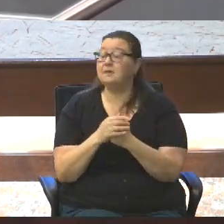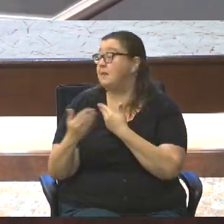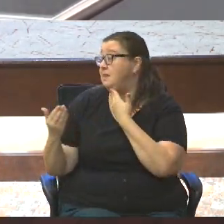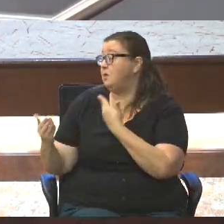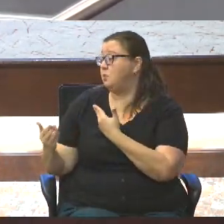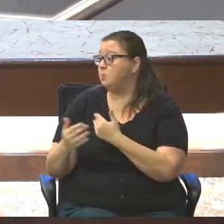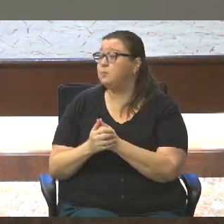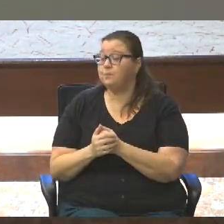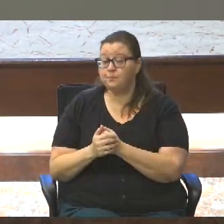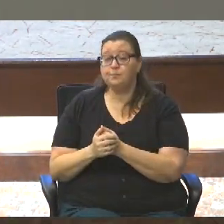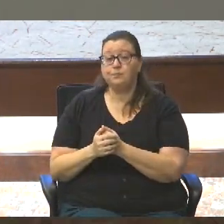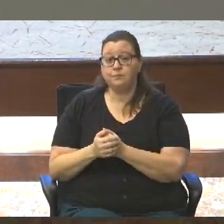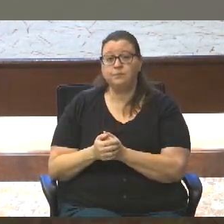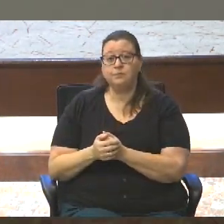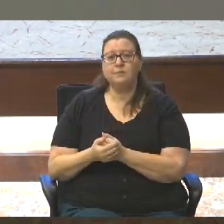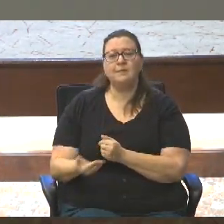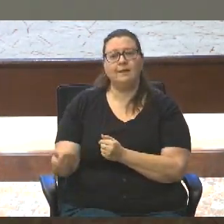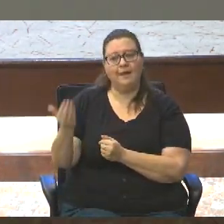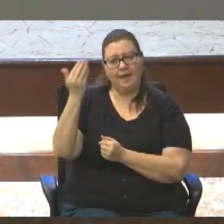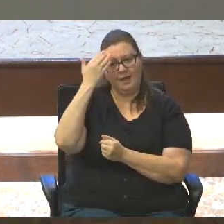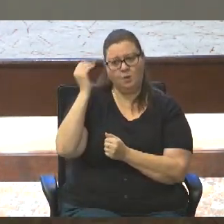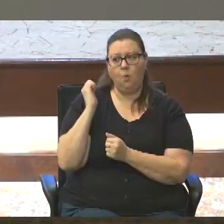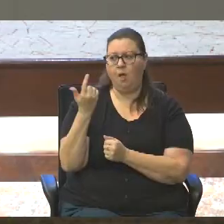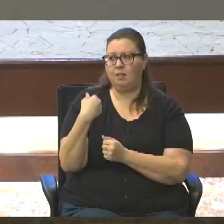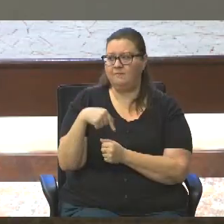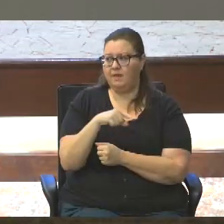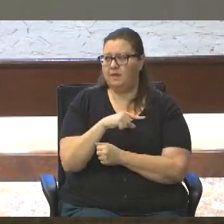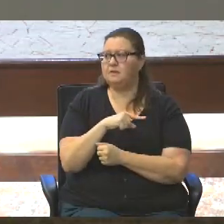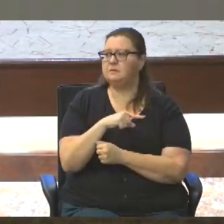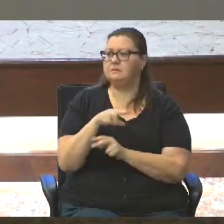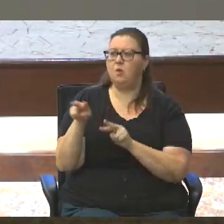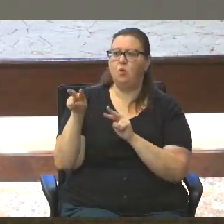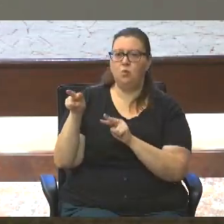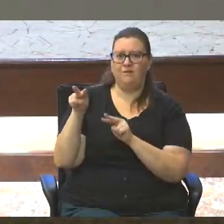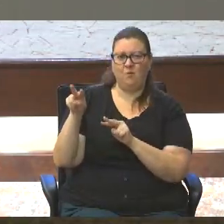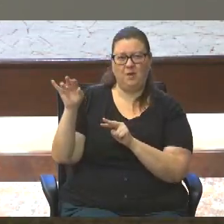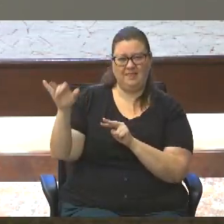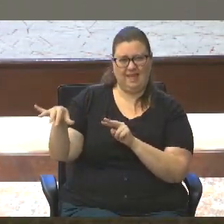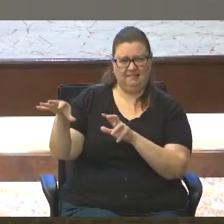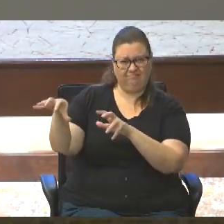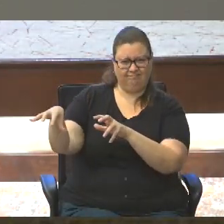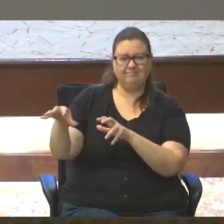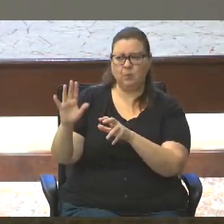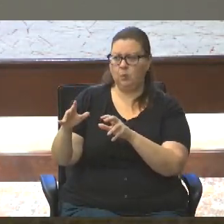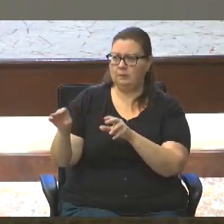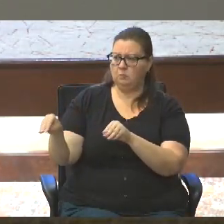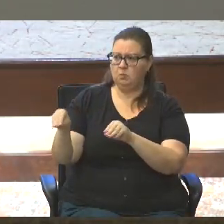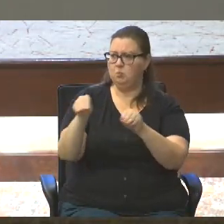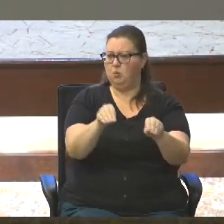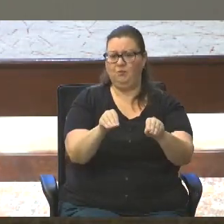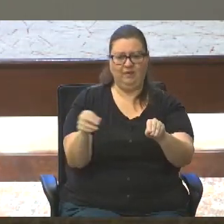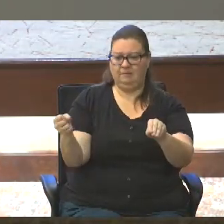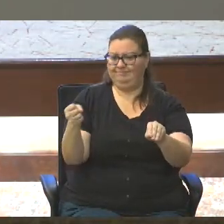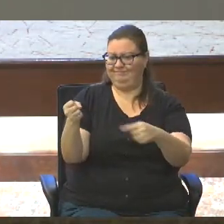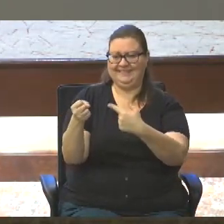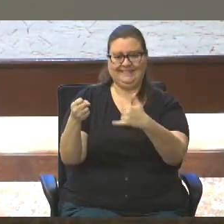Brinkerhoff. I know that we're all looking forward to continuing that boot scooting somewhere too, and we're still studying